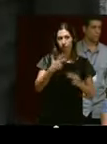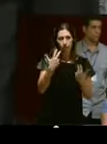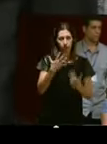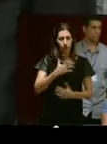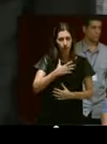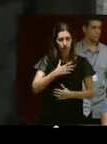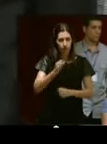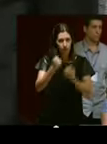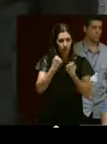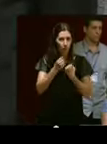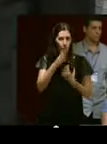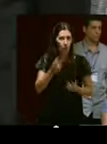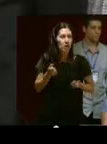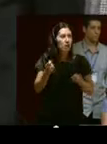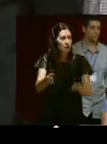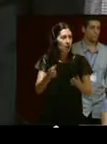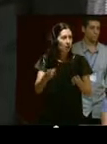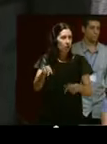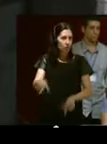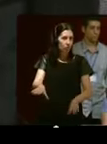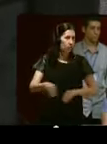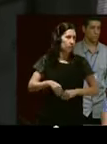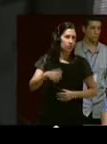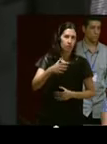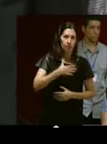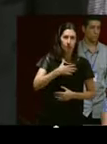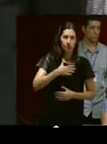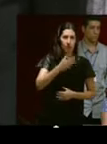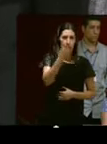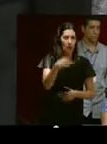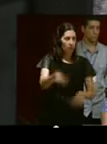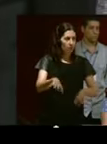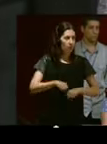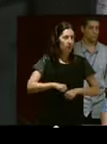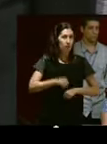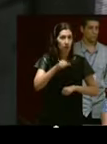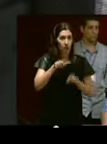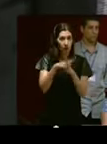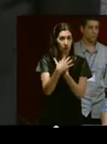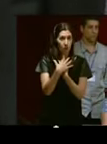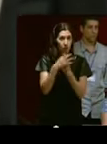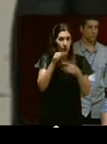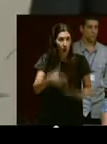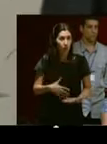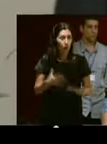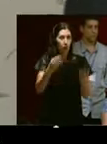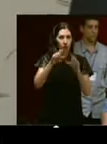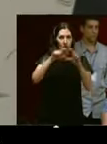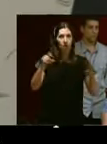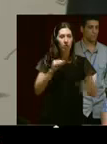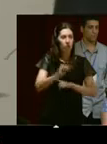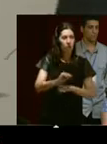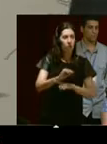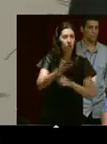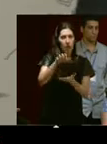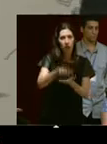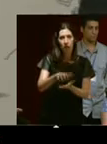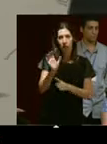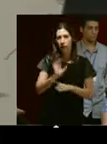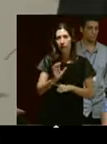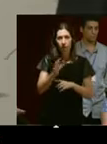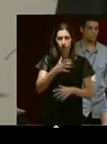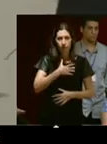the premises of the movie theater did not really enable to enjoy the service, and of course